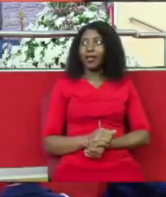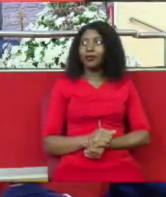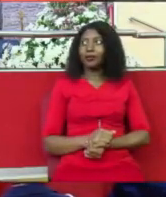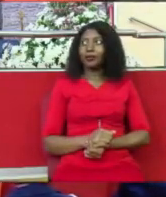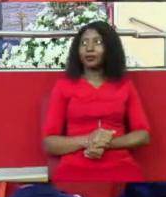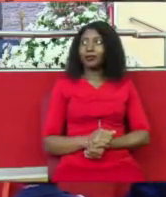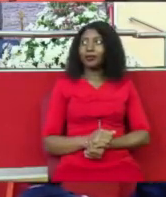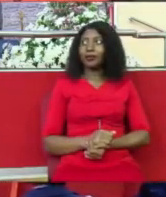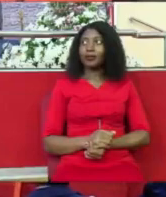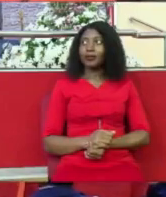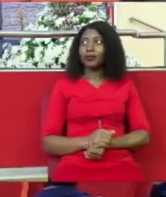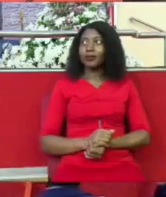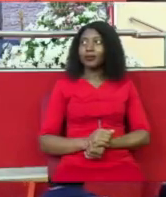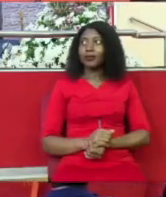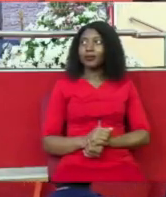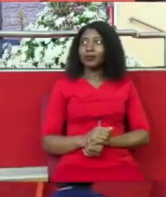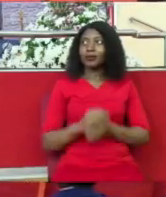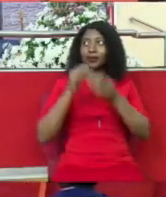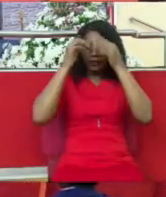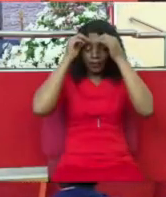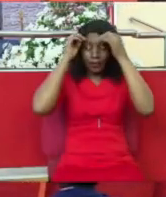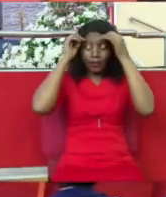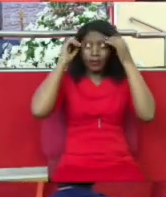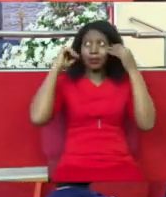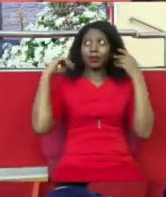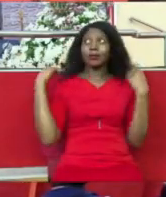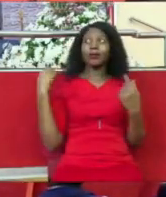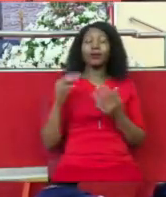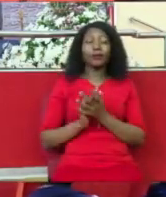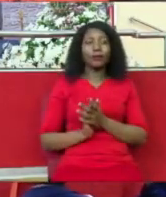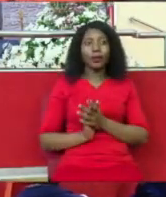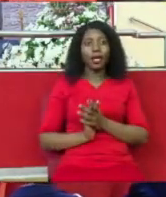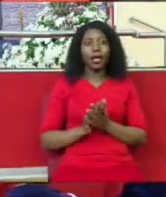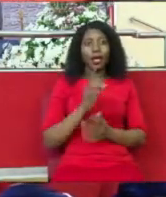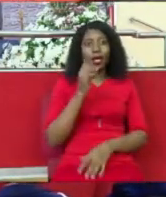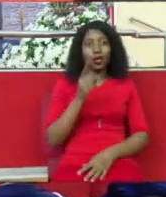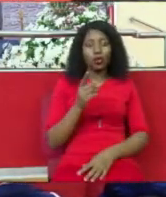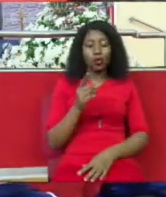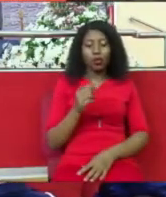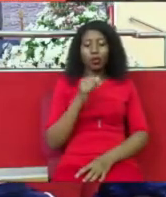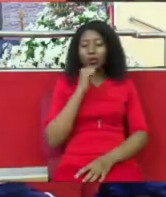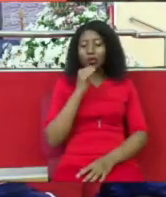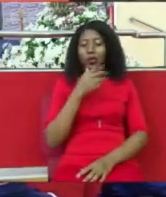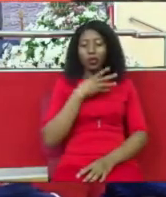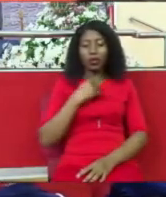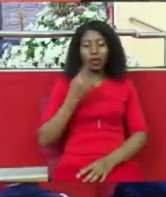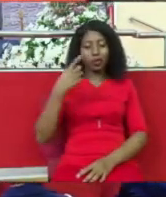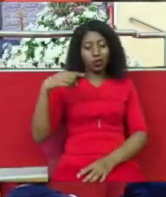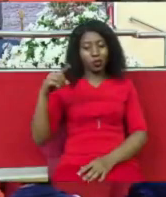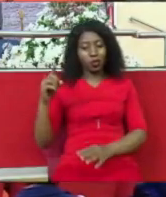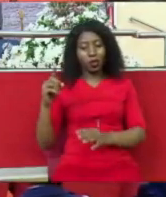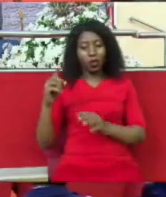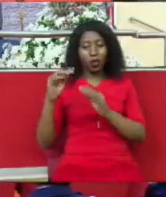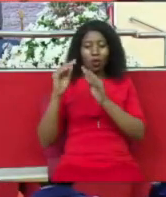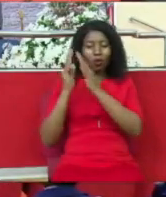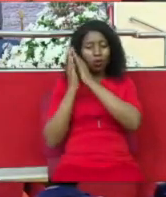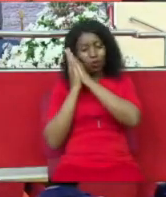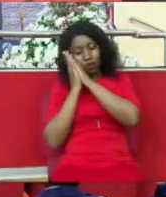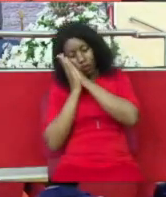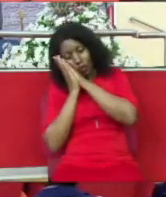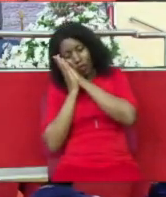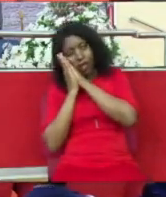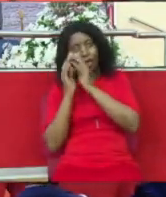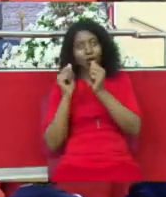going to bed with your spouse at the right time, wewe unabakigi pale sitting room when you're scrolling your laptop and doing